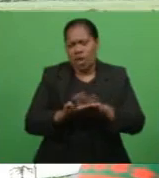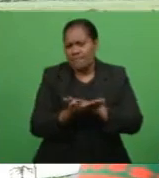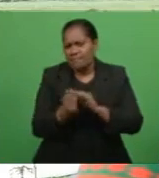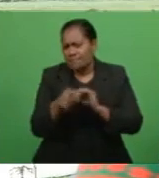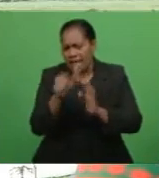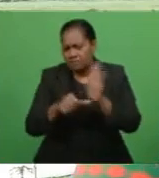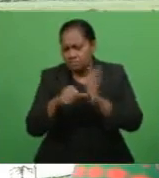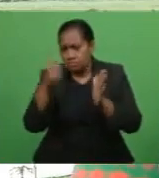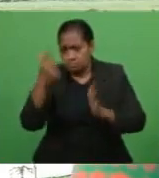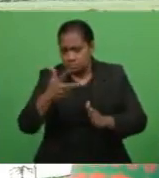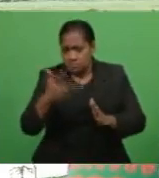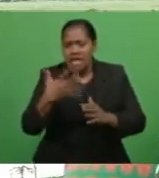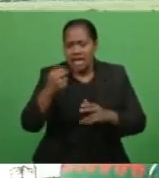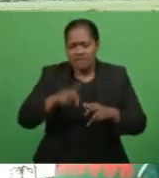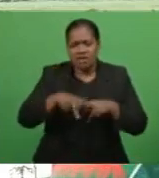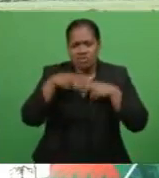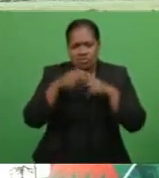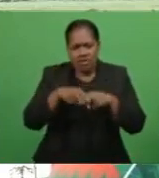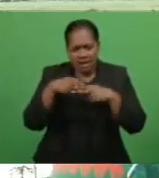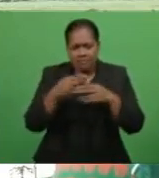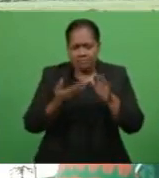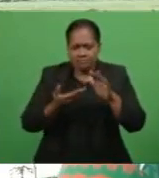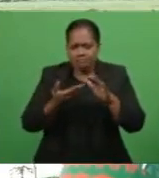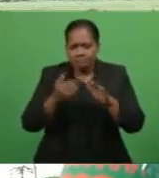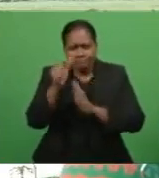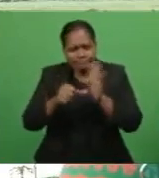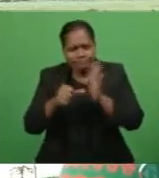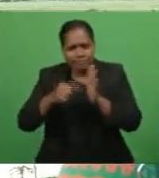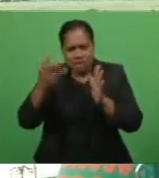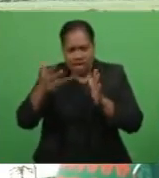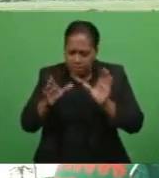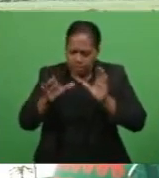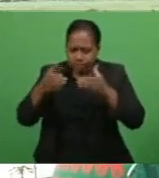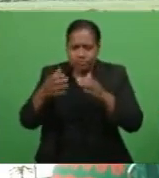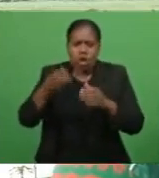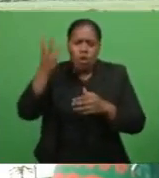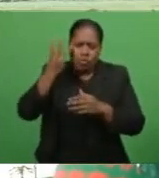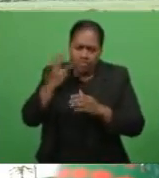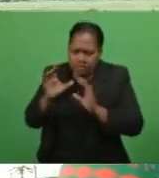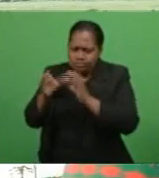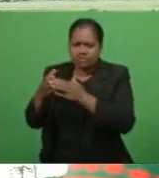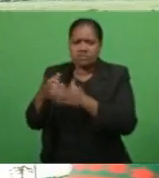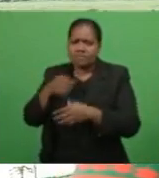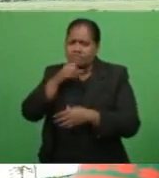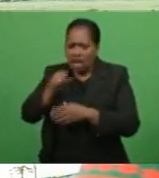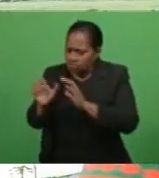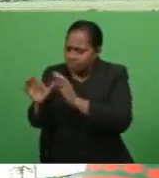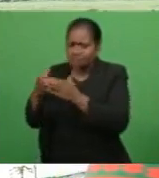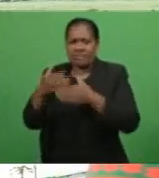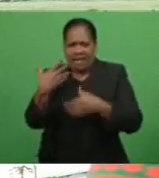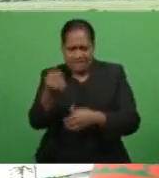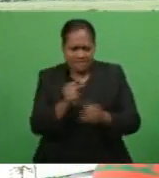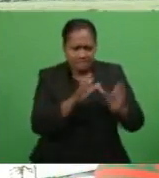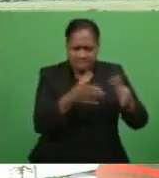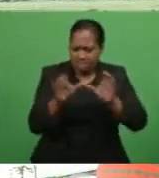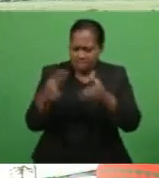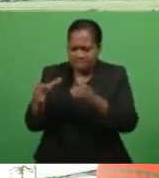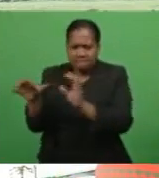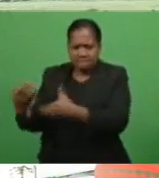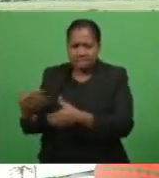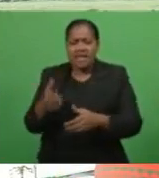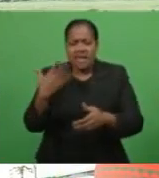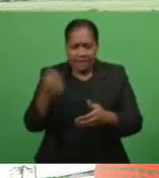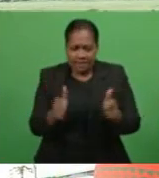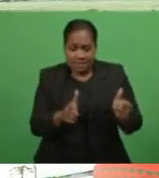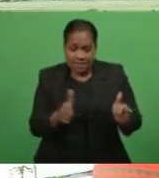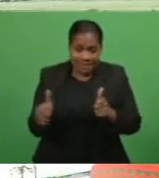Academy. We have our Nandronga under-19s men. Women's and men, and also we also have a sevens program